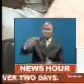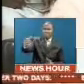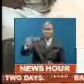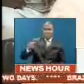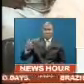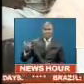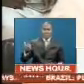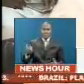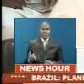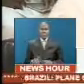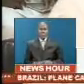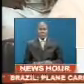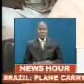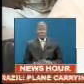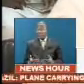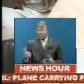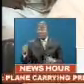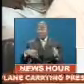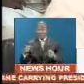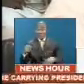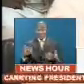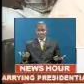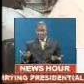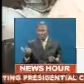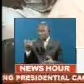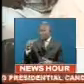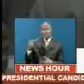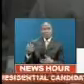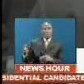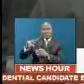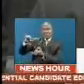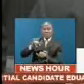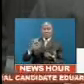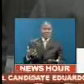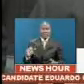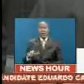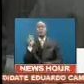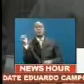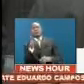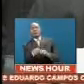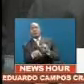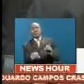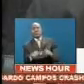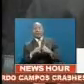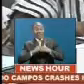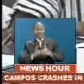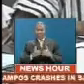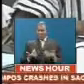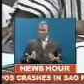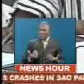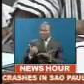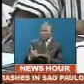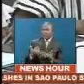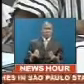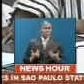is contributing to excessive demand for dollars to import those apples. Another question was on how he would help the youth or